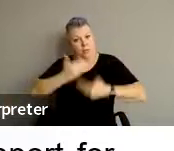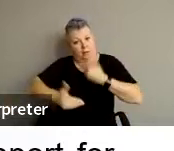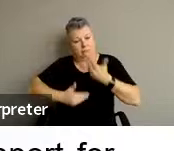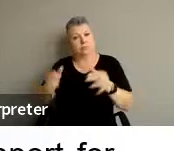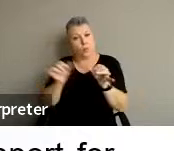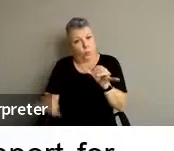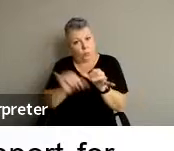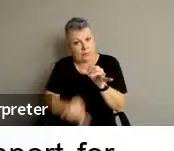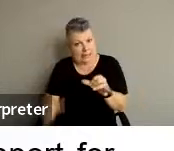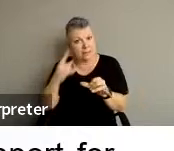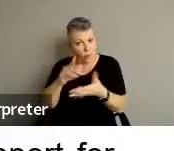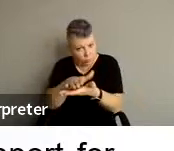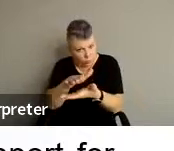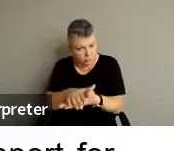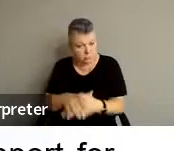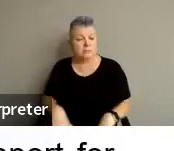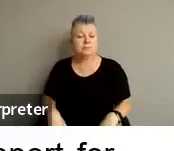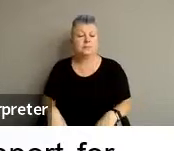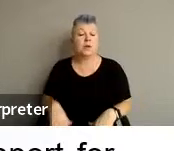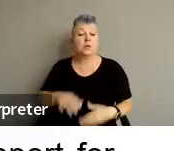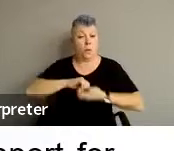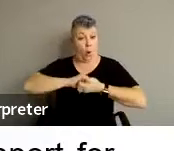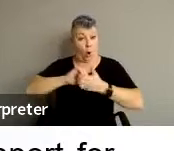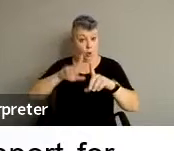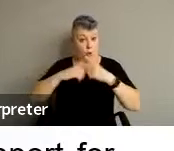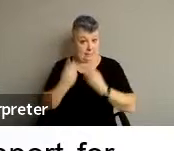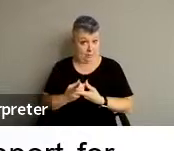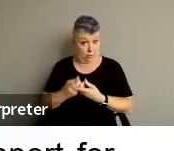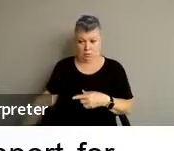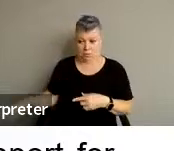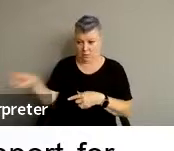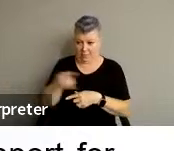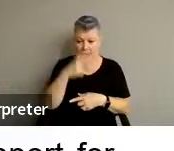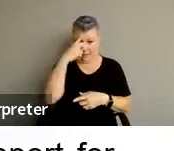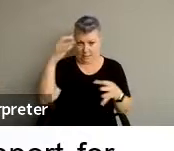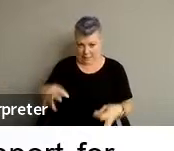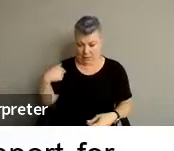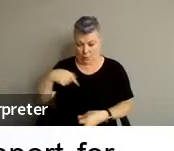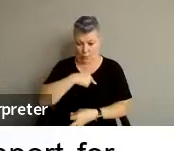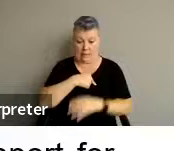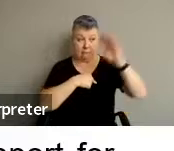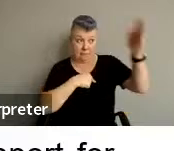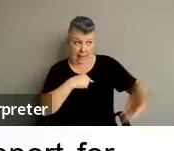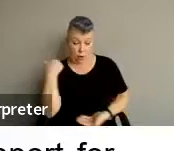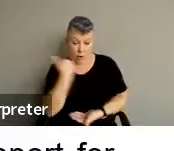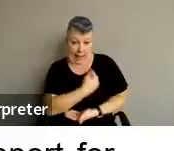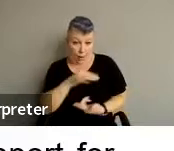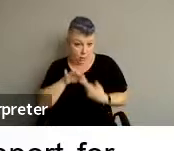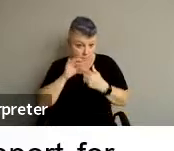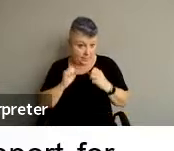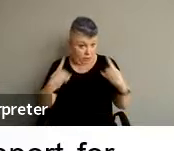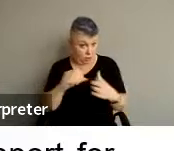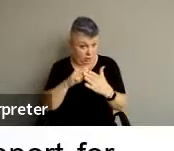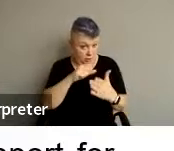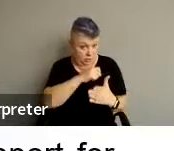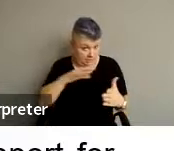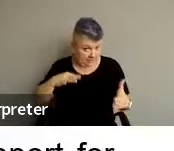that process. So in the partner districts, what was decided is that we hired our special education staff